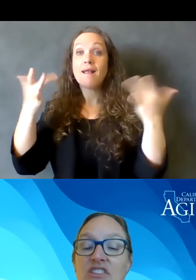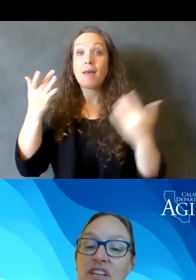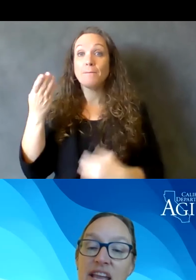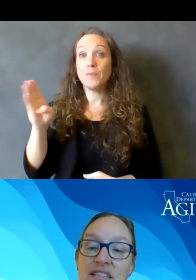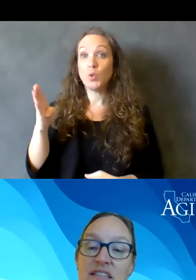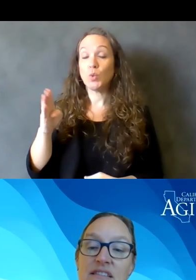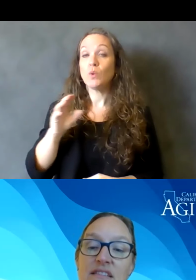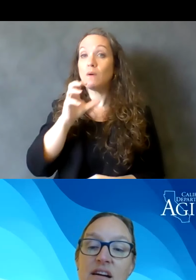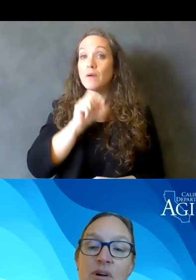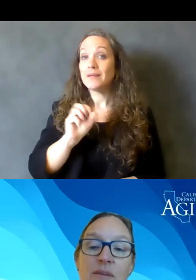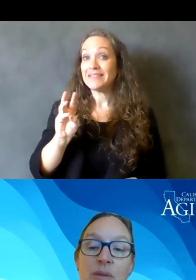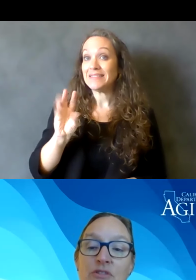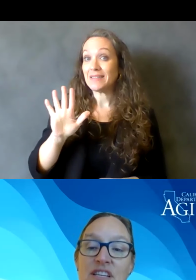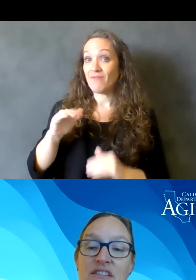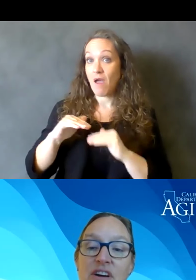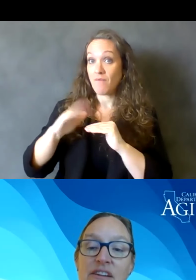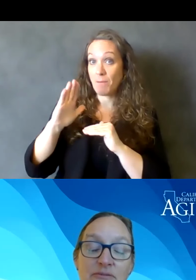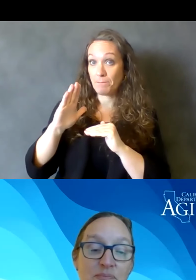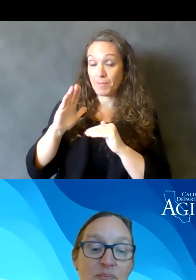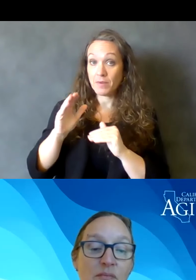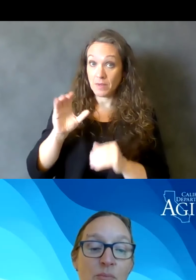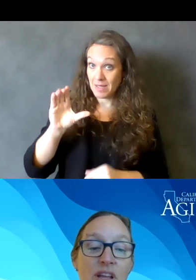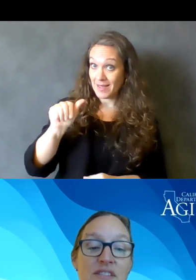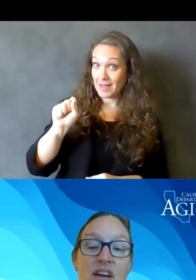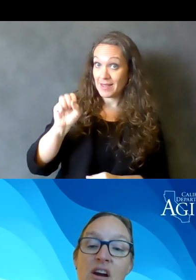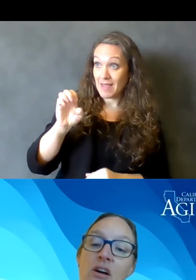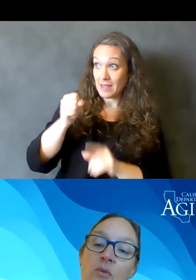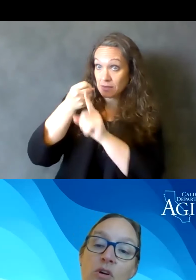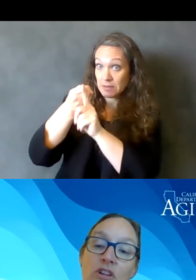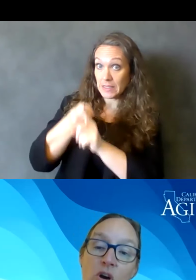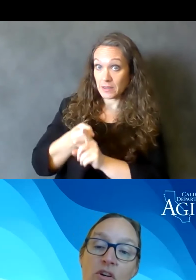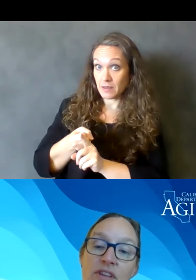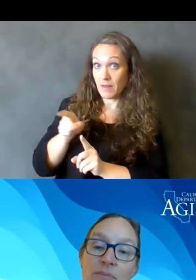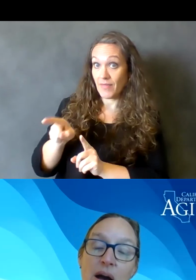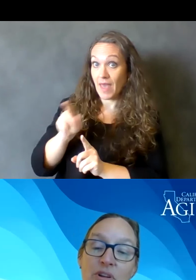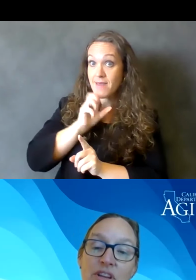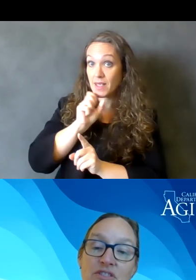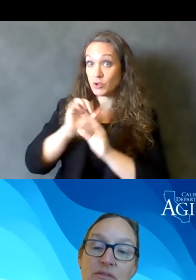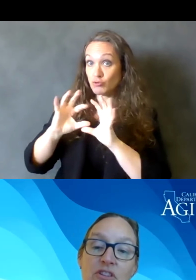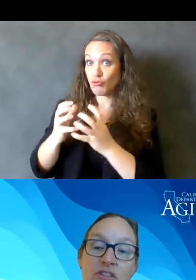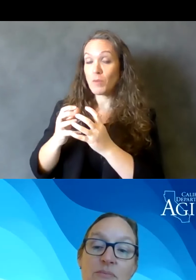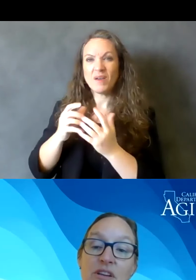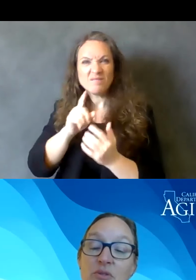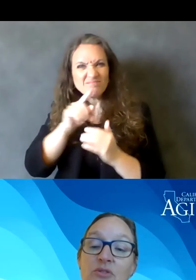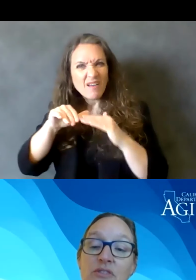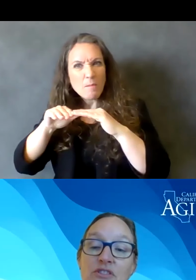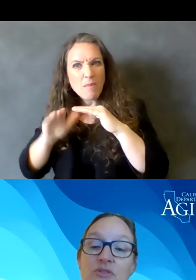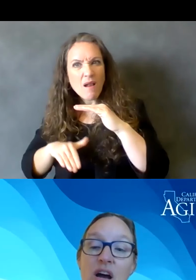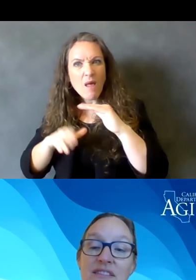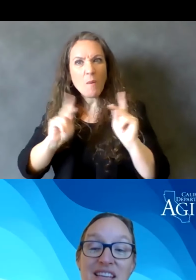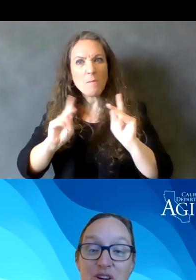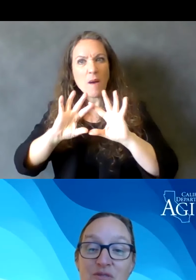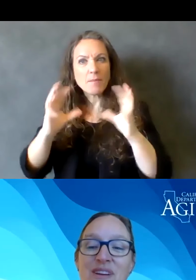that actually cases among people 65 plus were lower than the population, largely because older